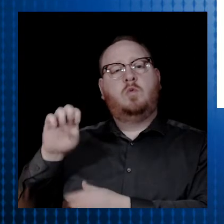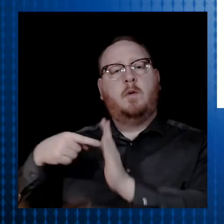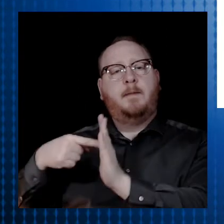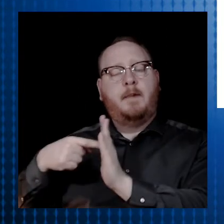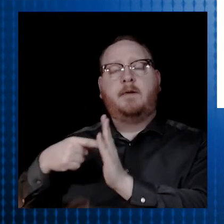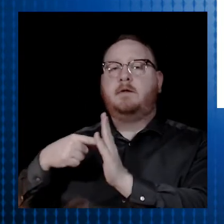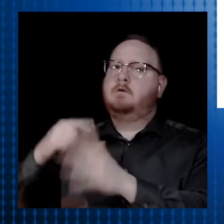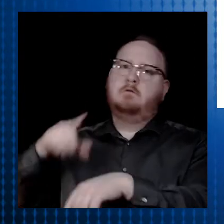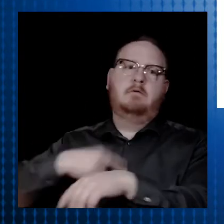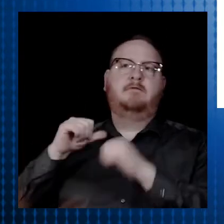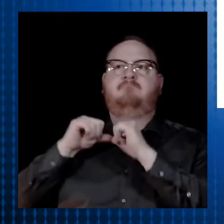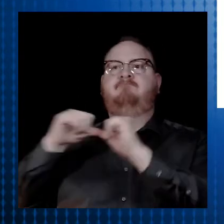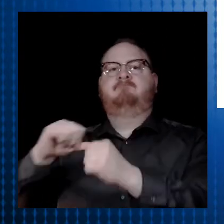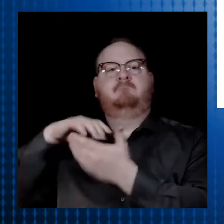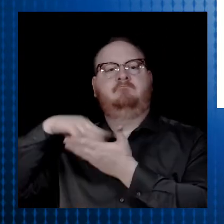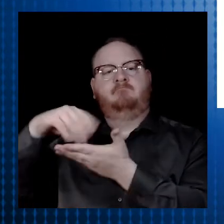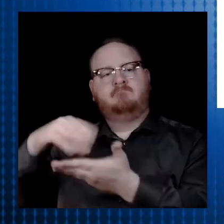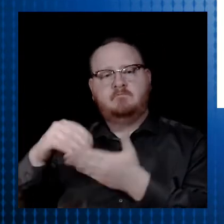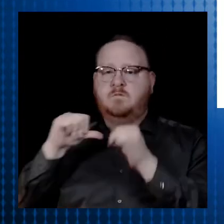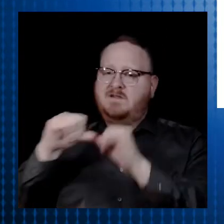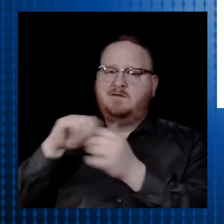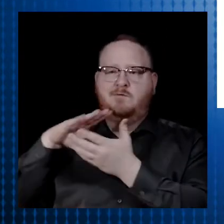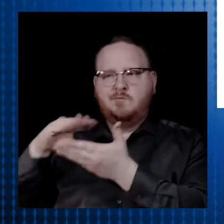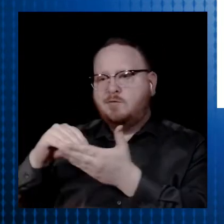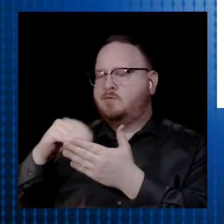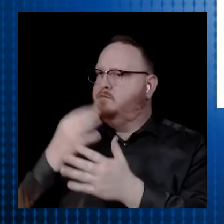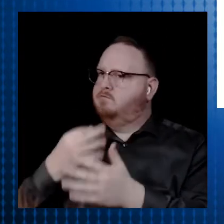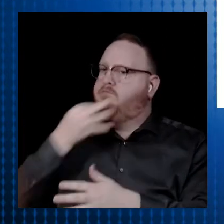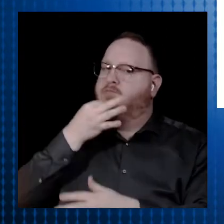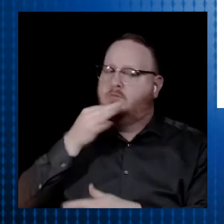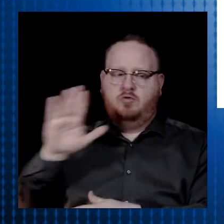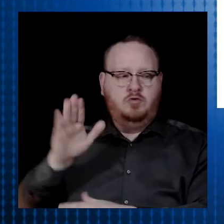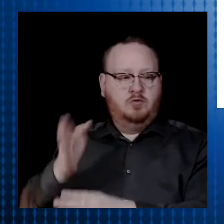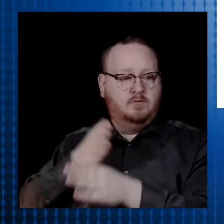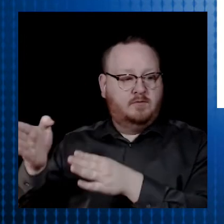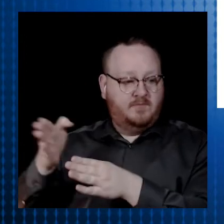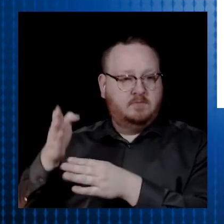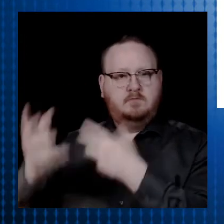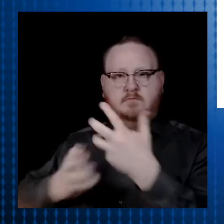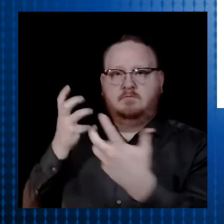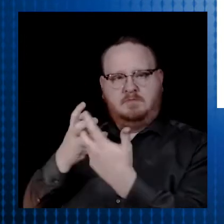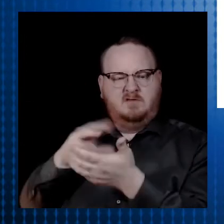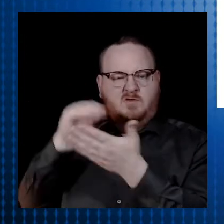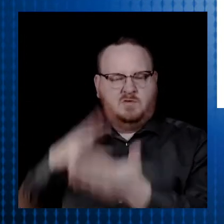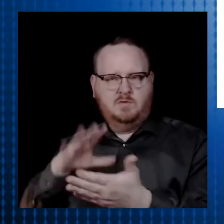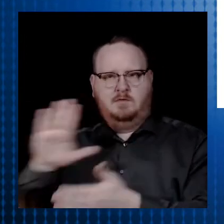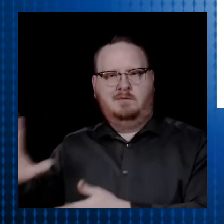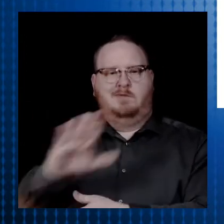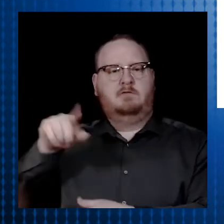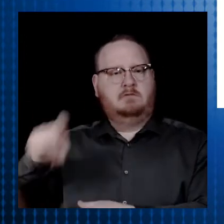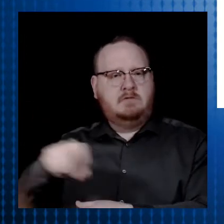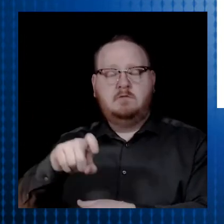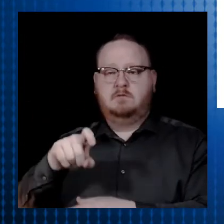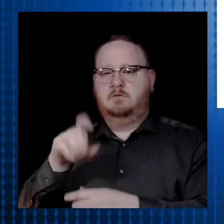development opportunities to master her craft that best meet students' needs. She finds resources for